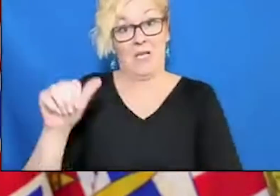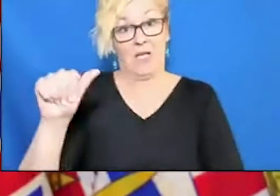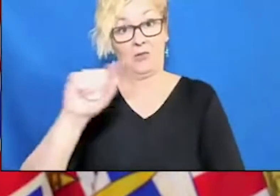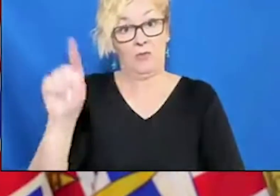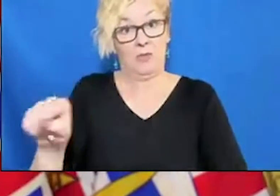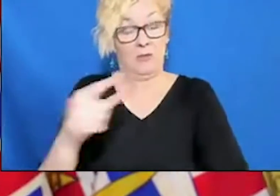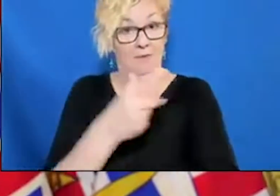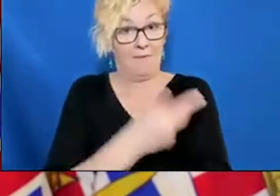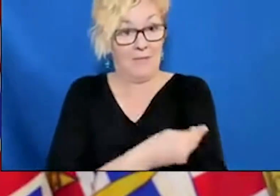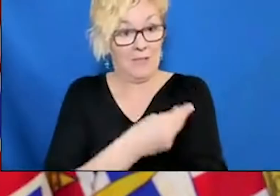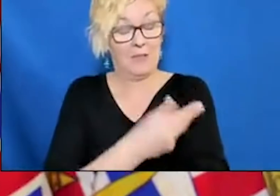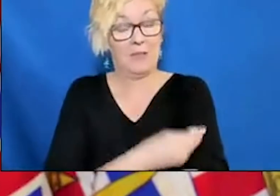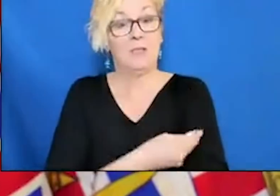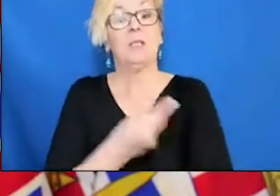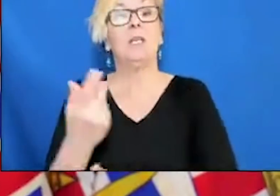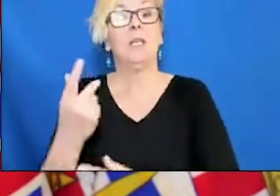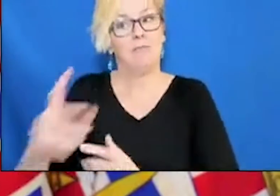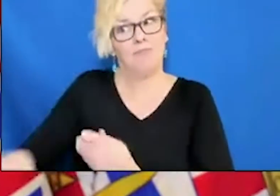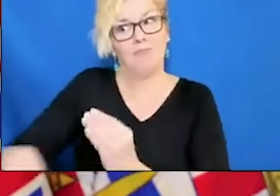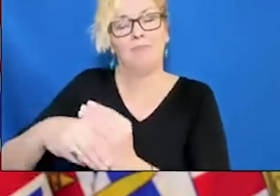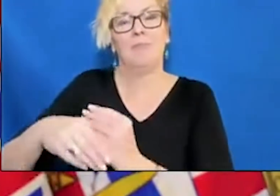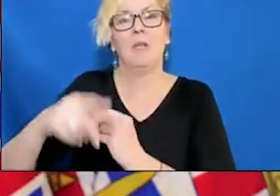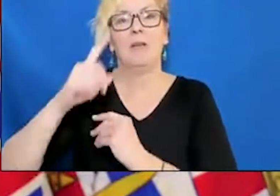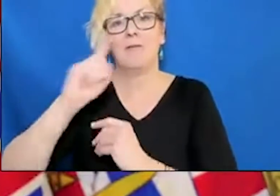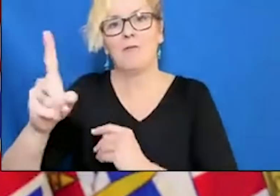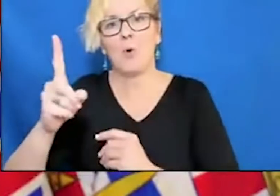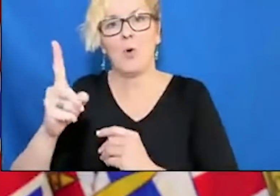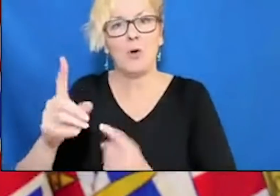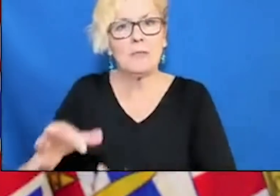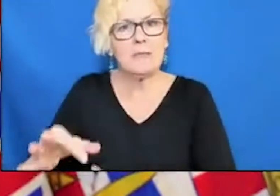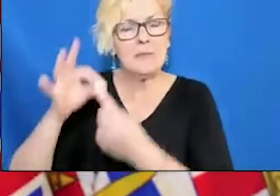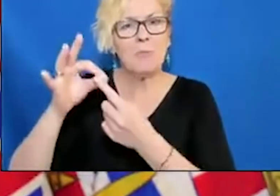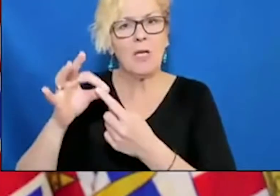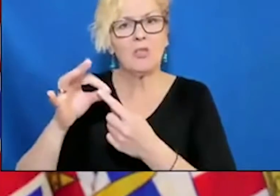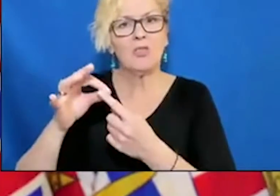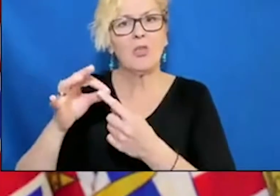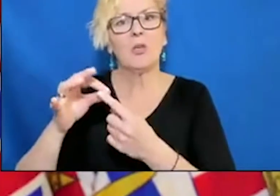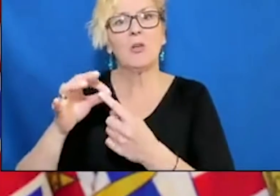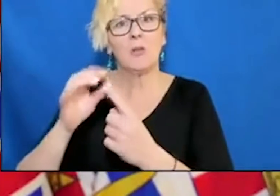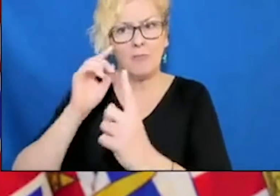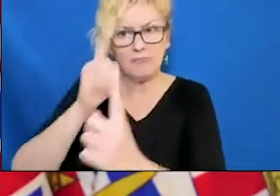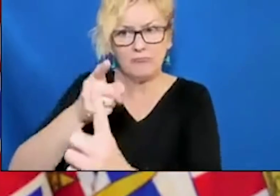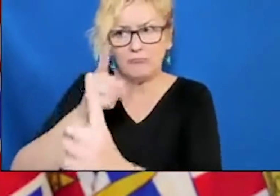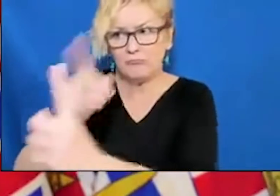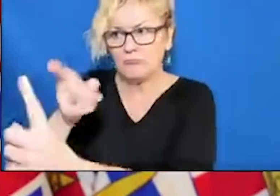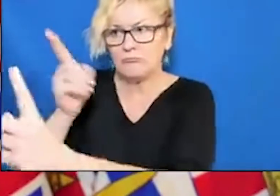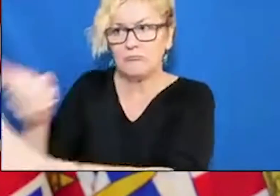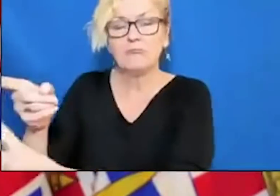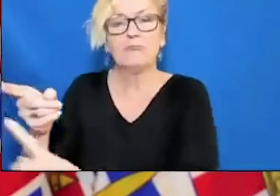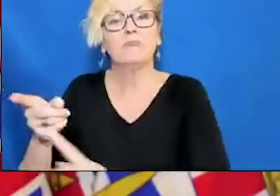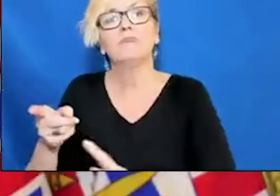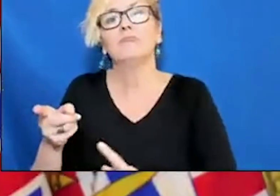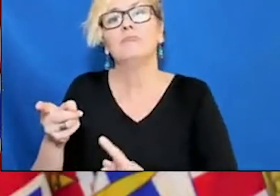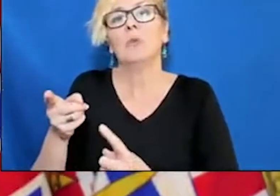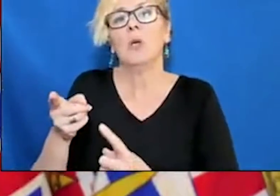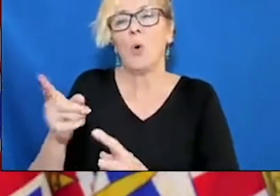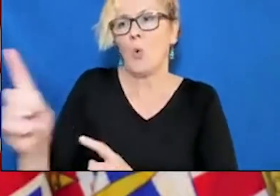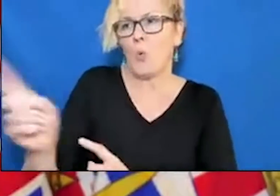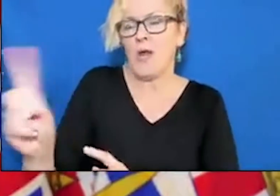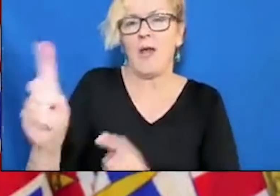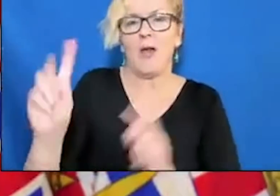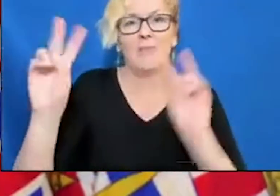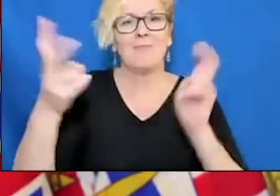workers and in turn protect our communities. We're using this vaccine with the local medical health